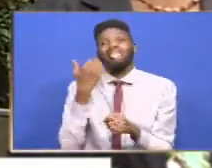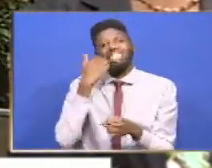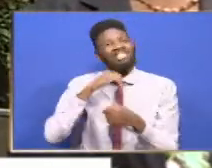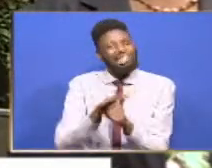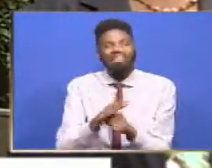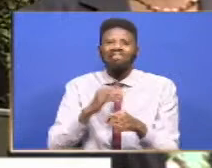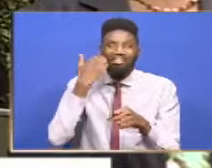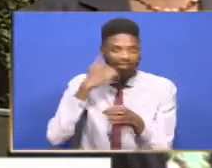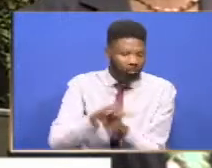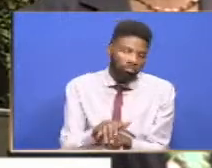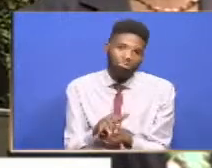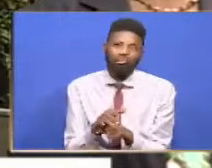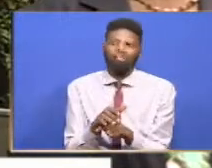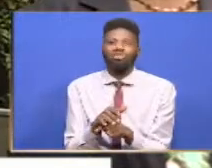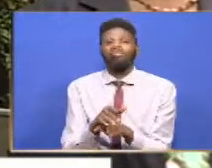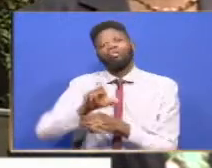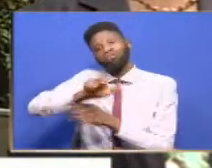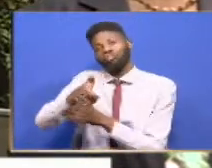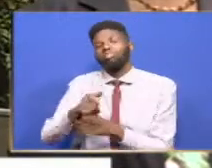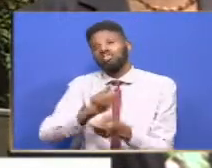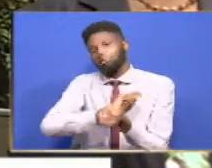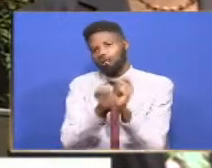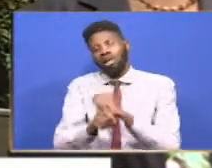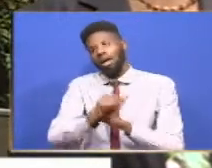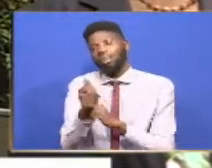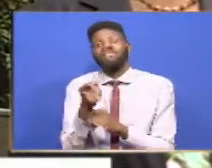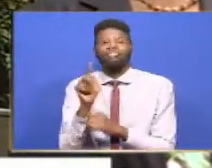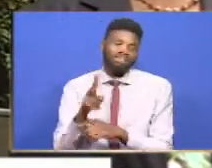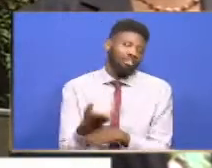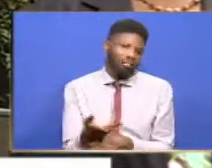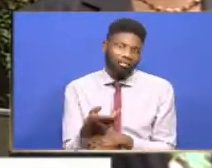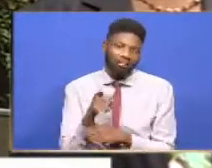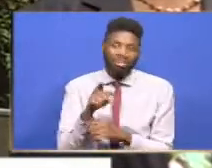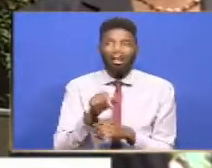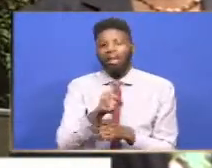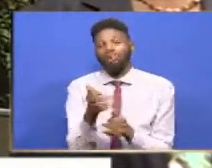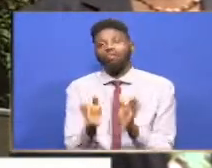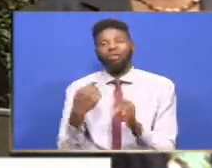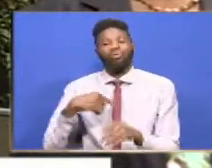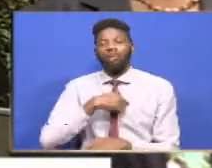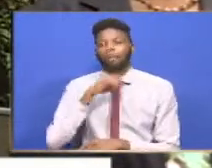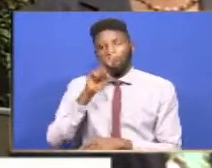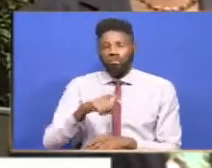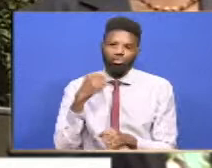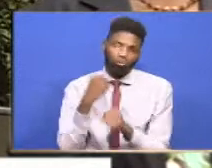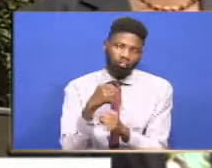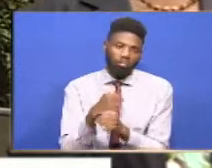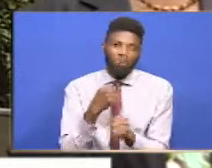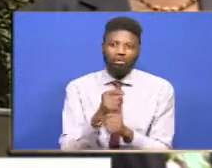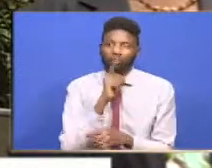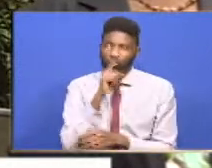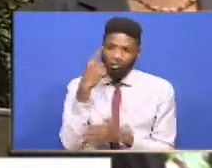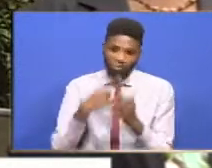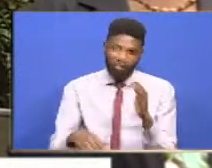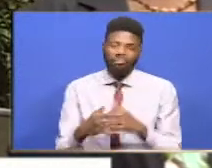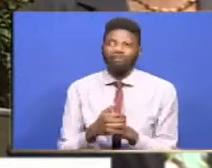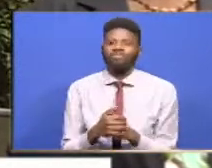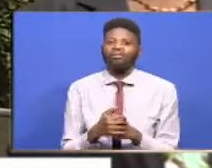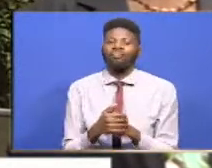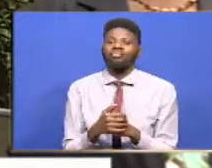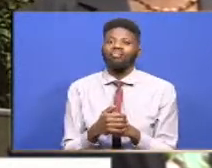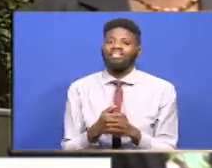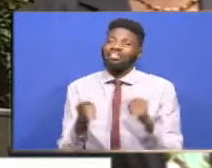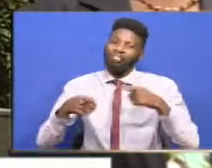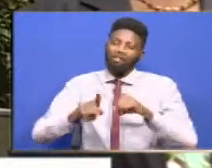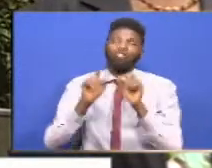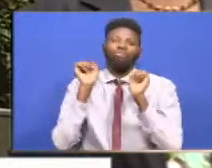off to another channel. So those are some of the measures that you need to put in place to ensure that you can be able